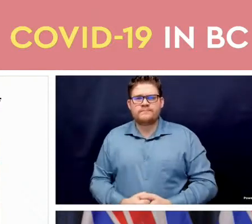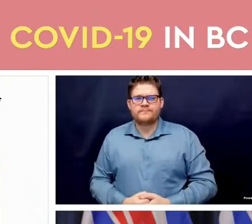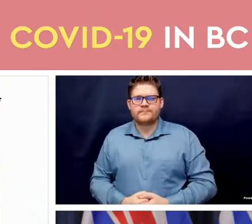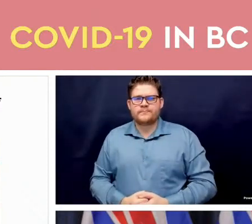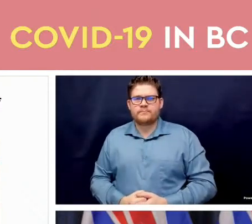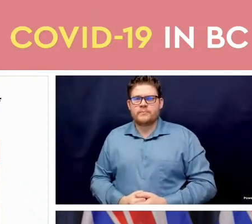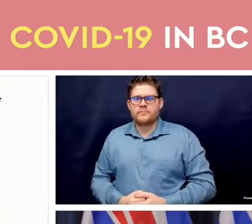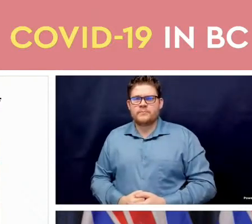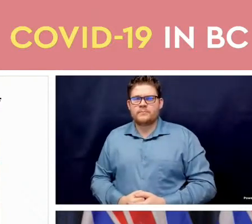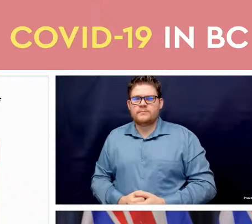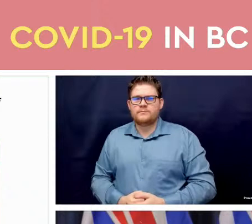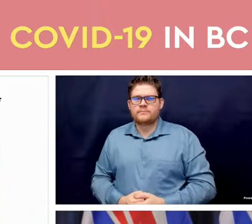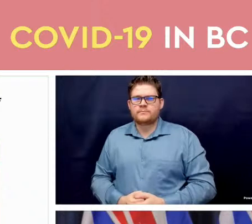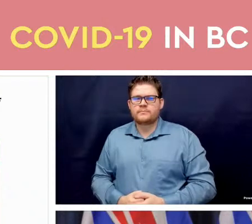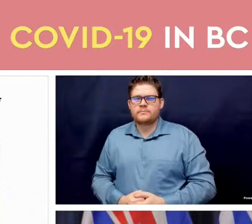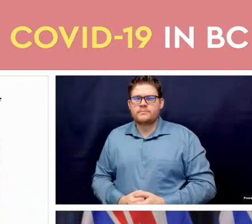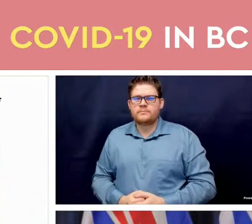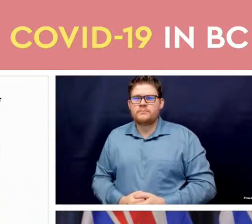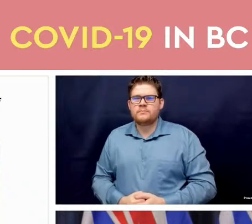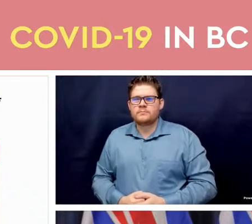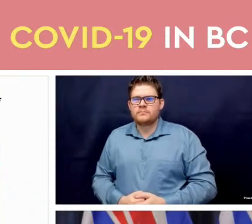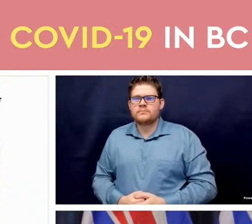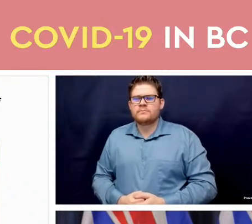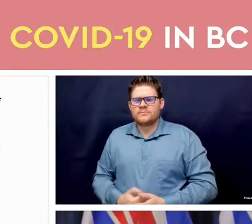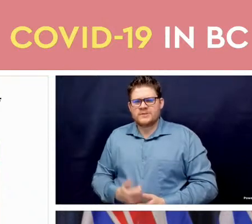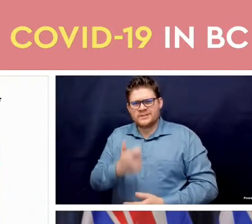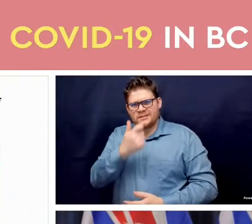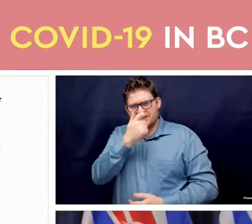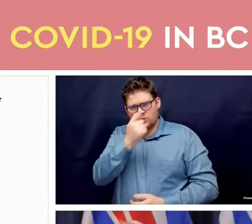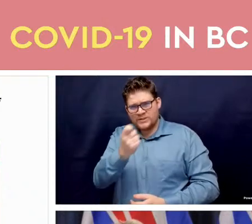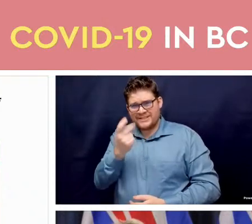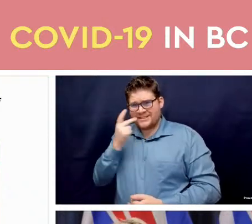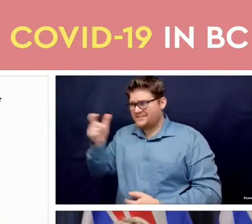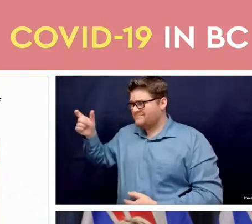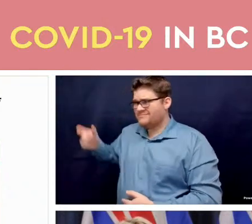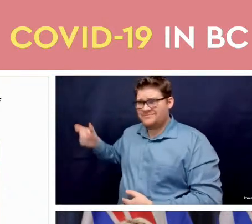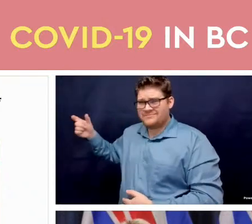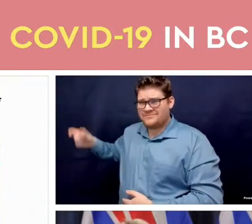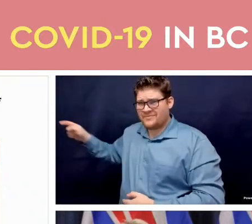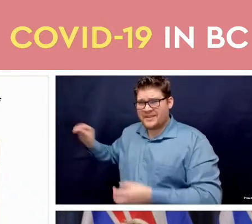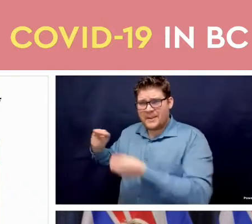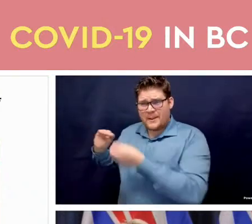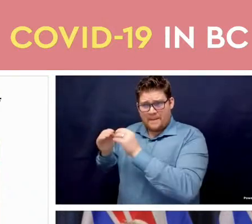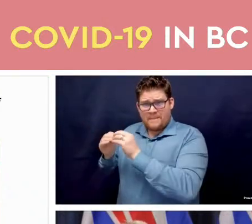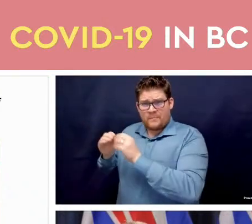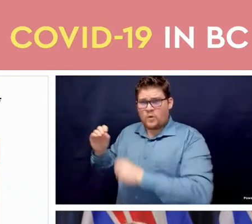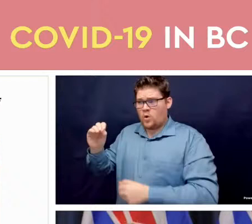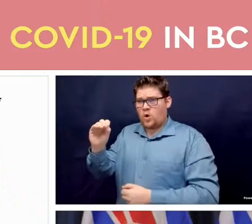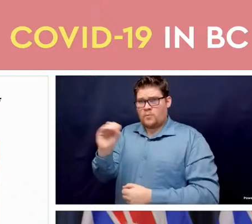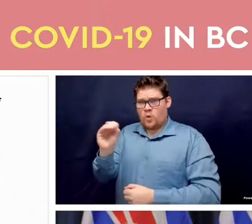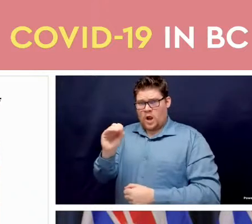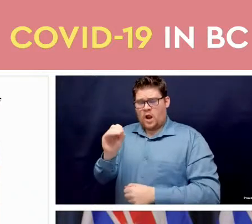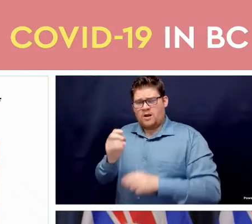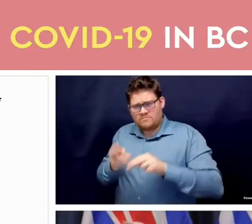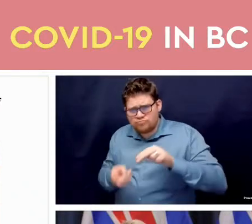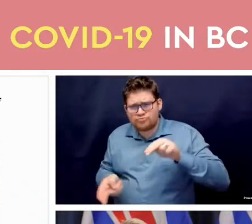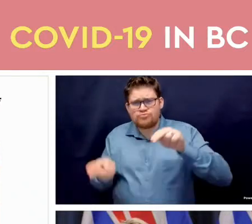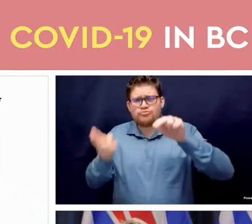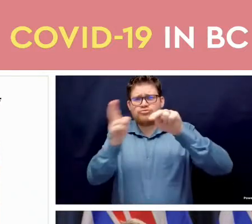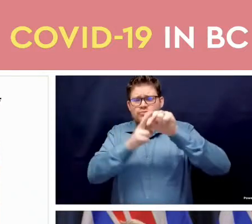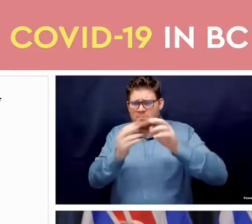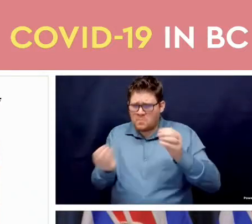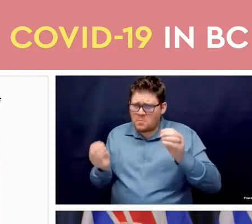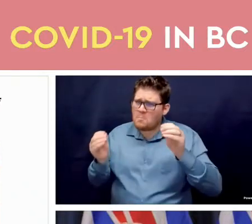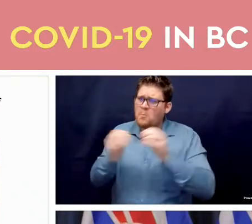enough illness that it leads to death. So there's a whole lot of caveats here in that we know a younger population was infected